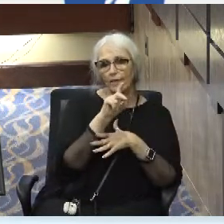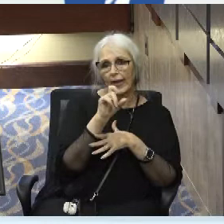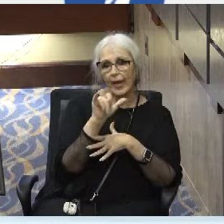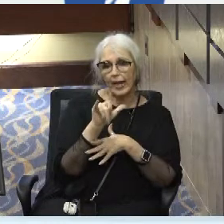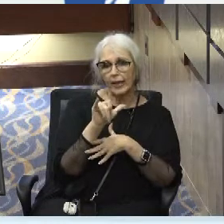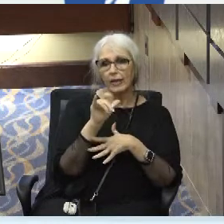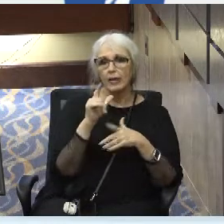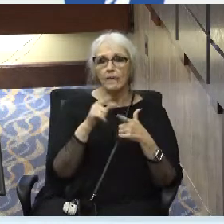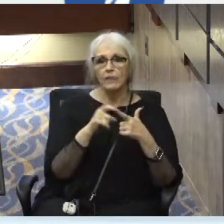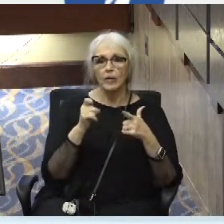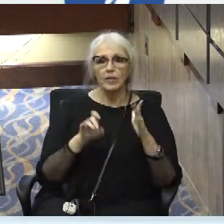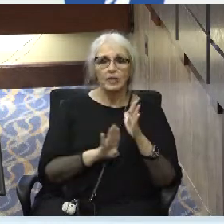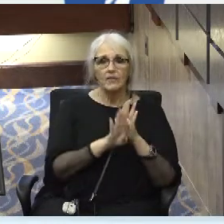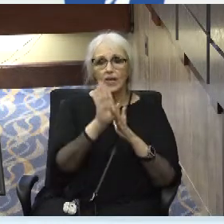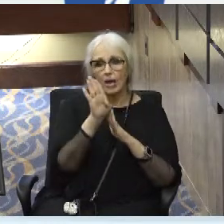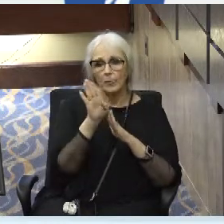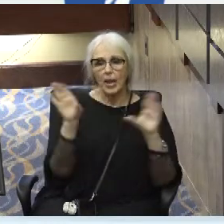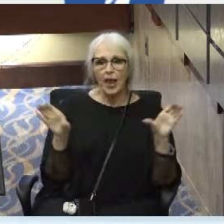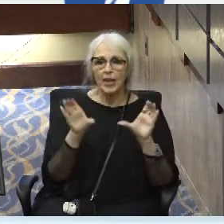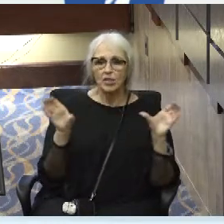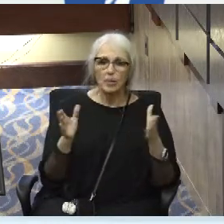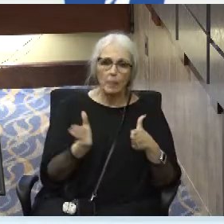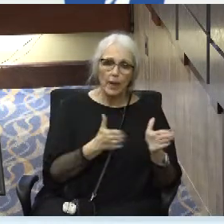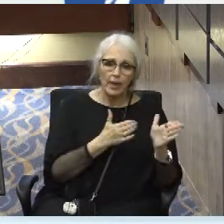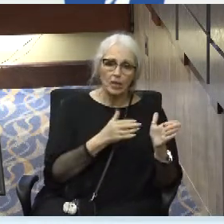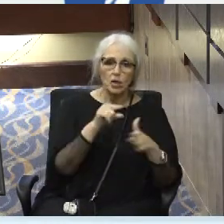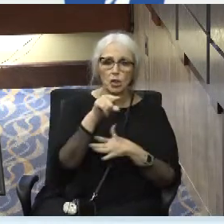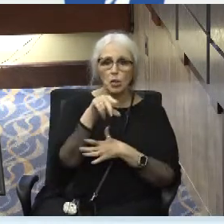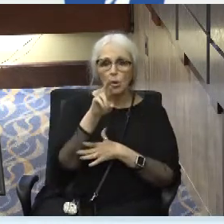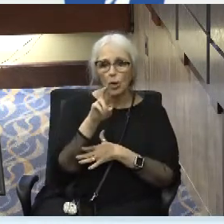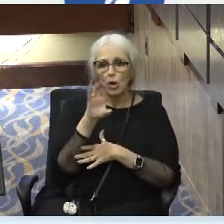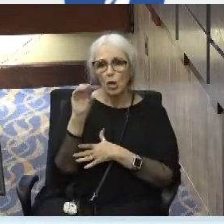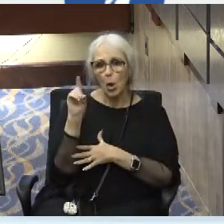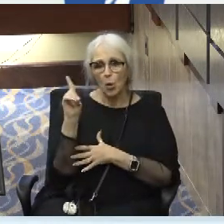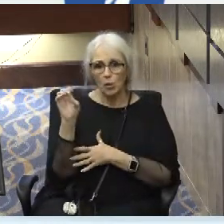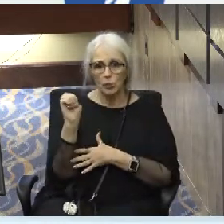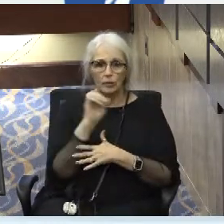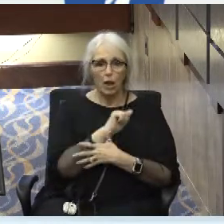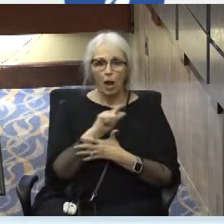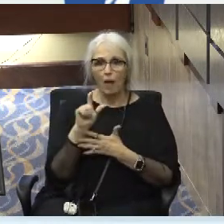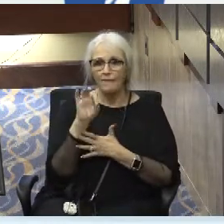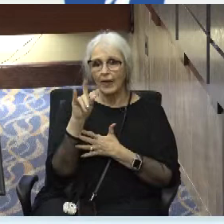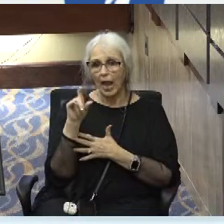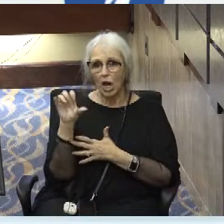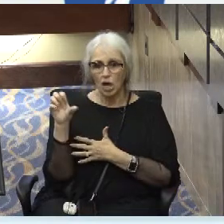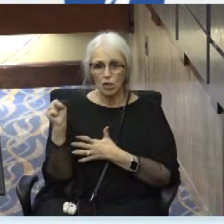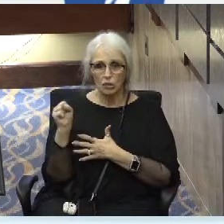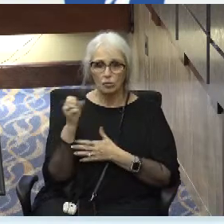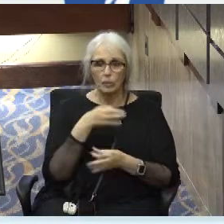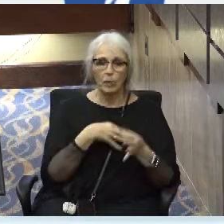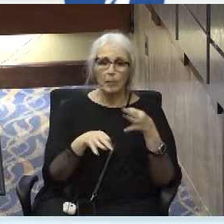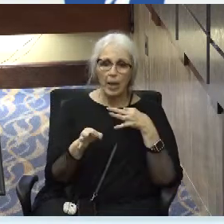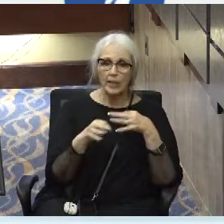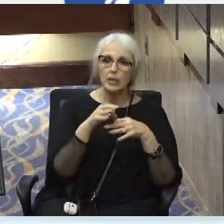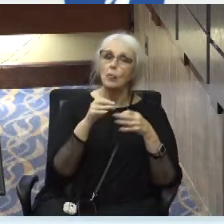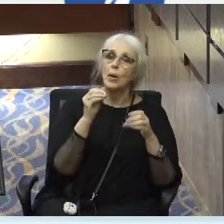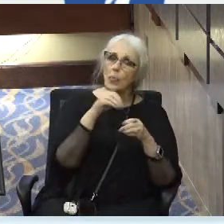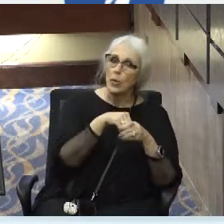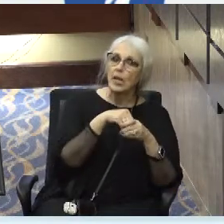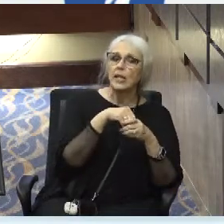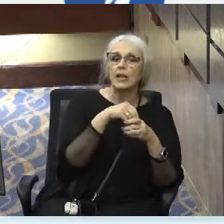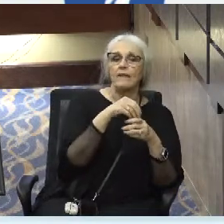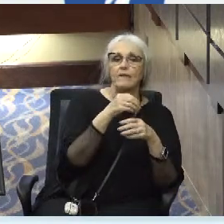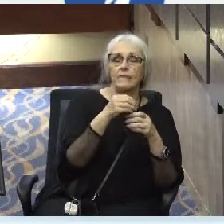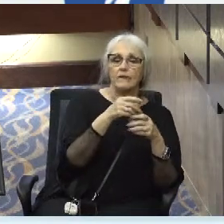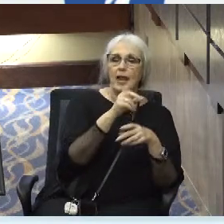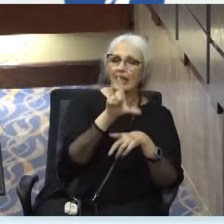in the development of the action plan. We placed a QR code on all flyers which were placed in the libraries and recreation